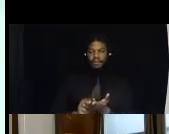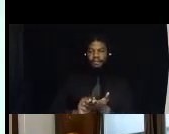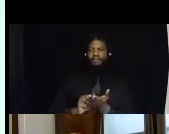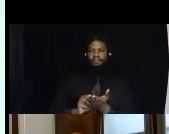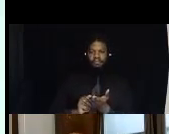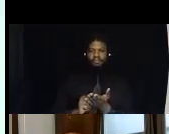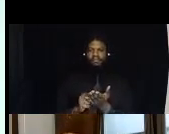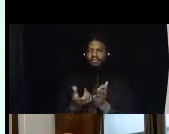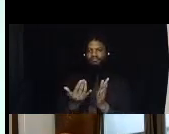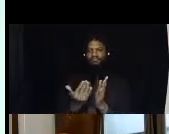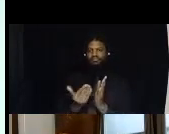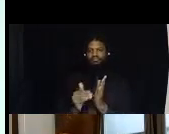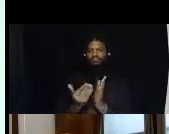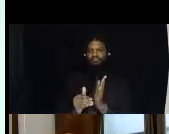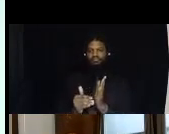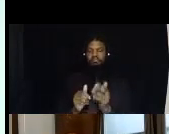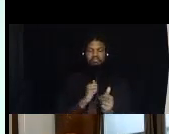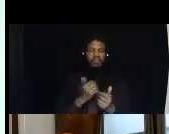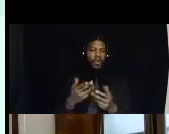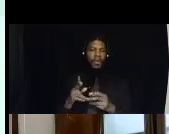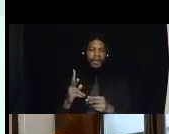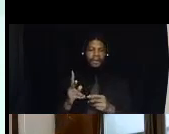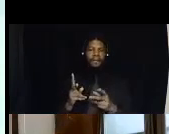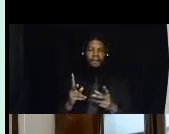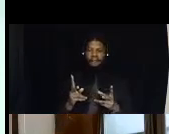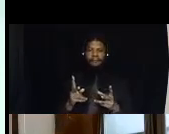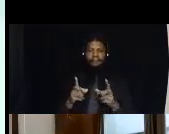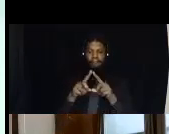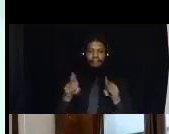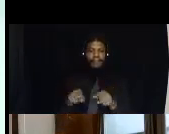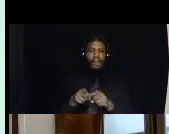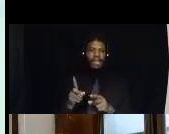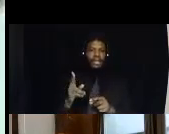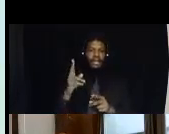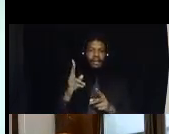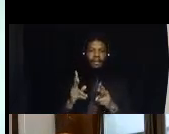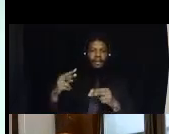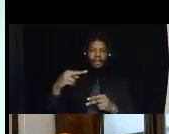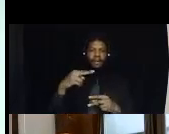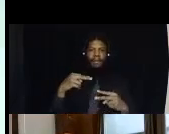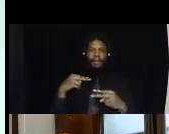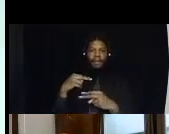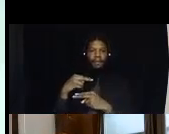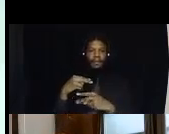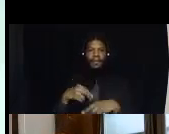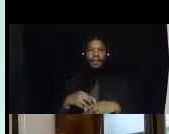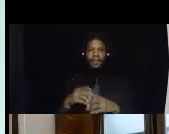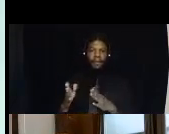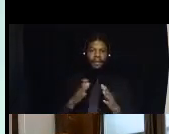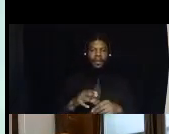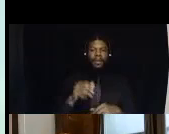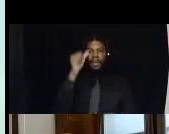Let's see, I kind of cut them down already. I even have print of African fabric or print out of paper.